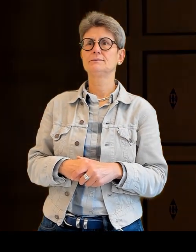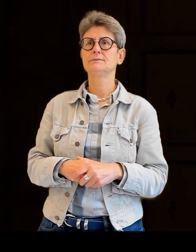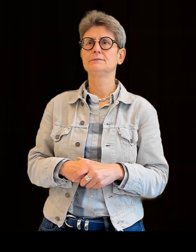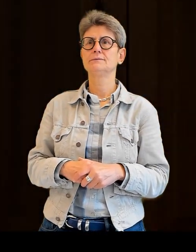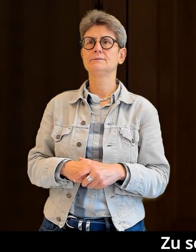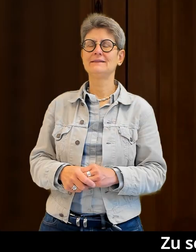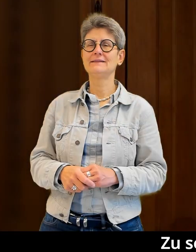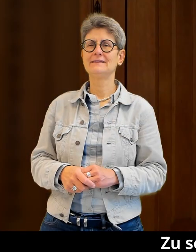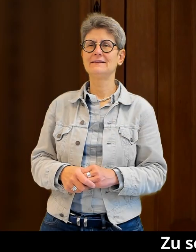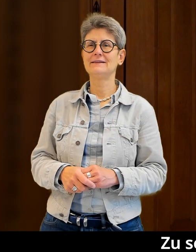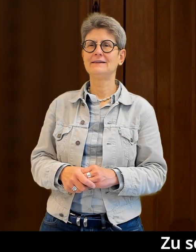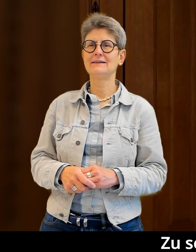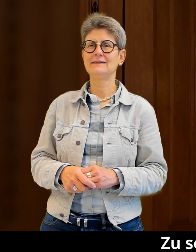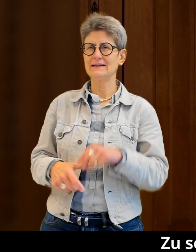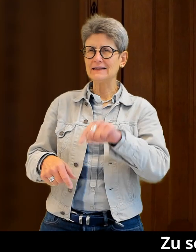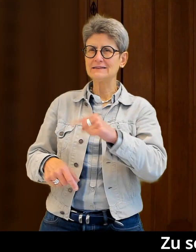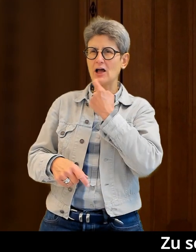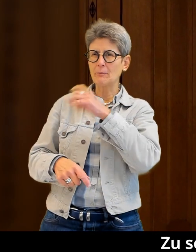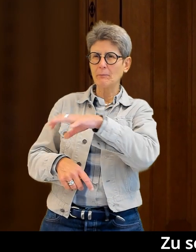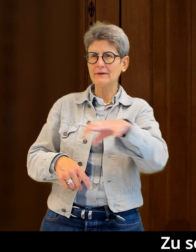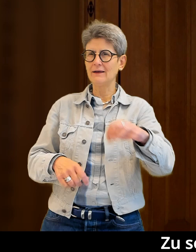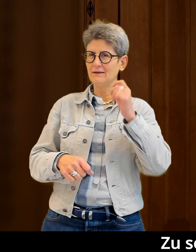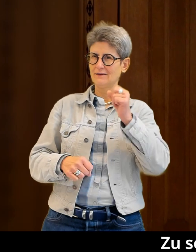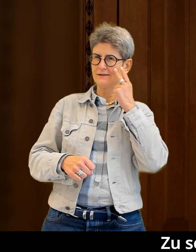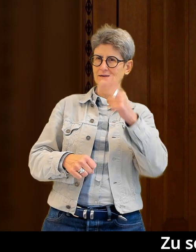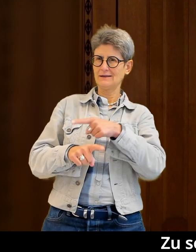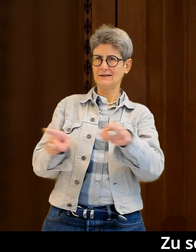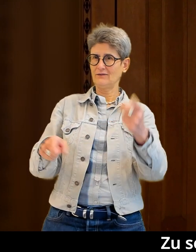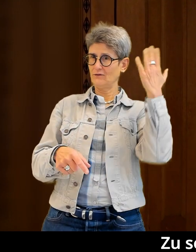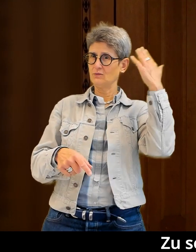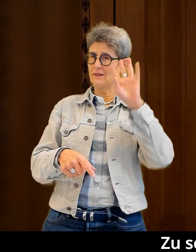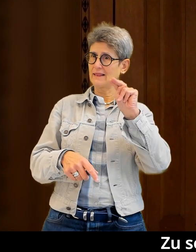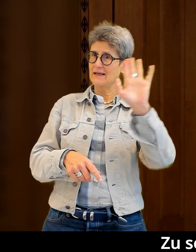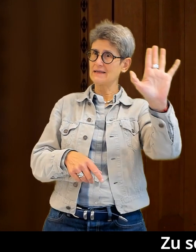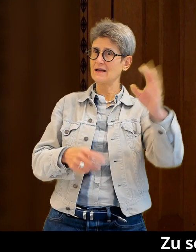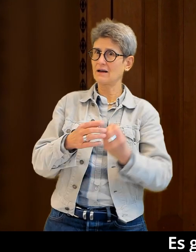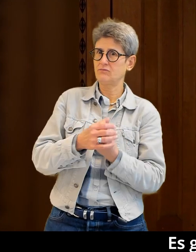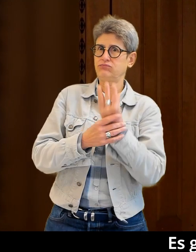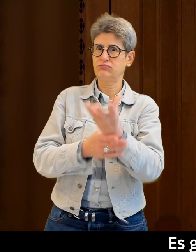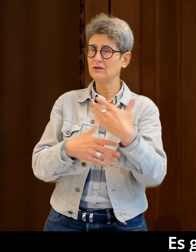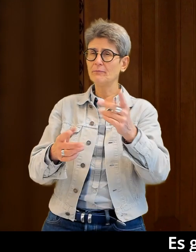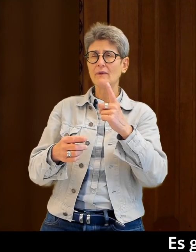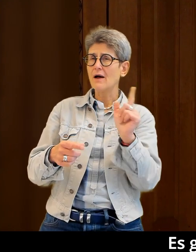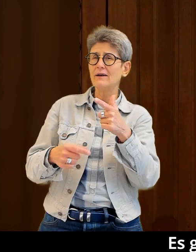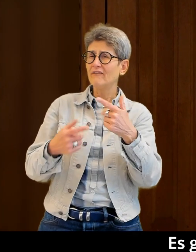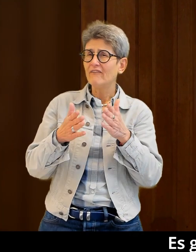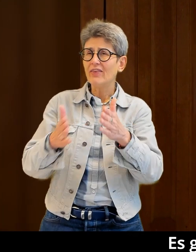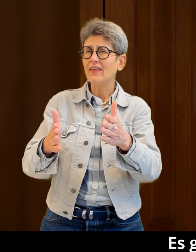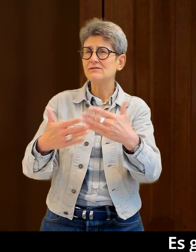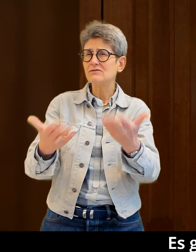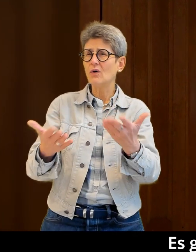century. To see that these subjects have started coming back to Nigeria, there is no way I